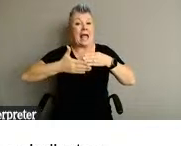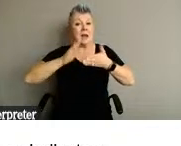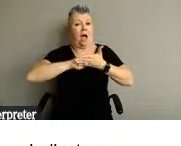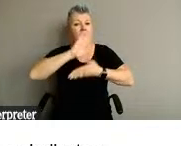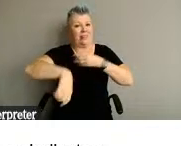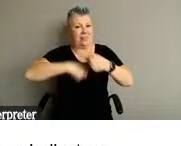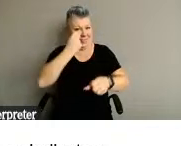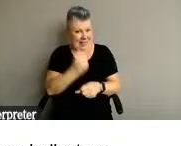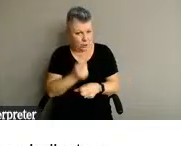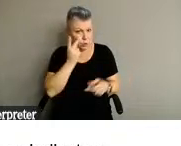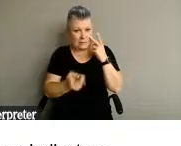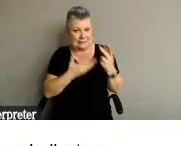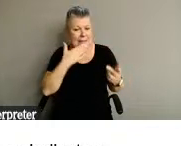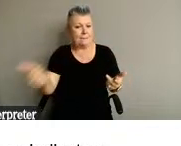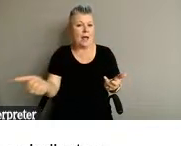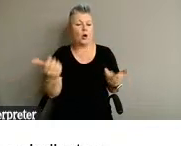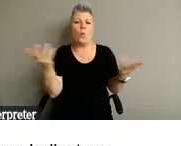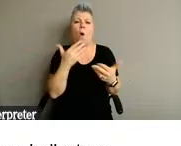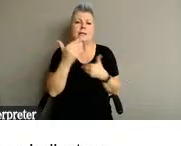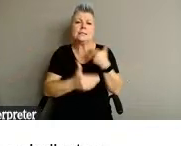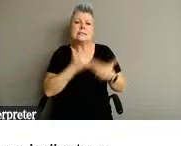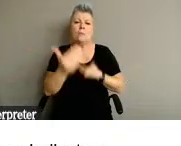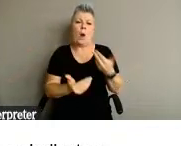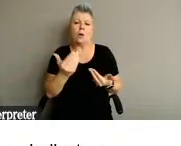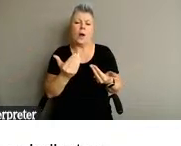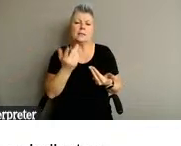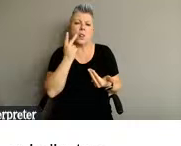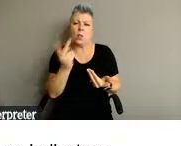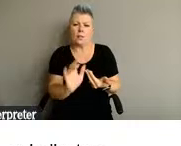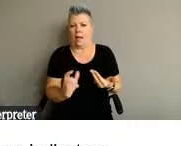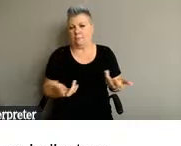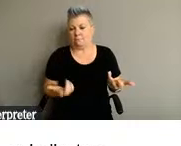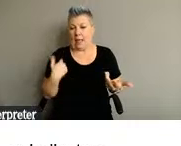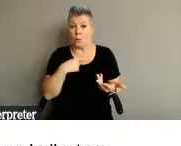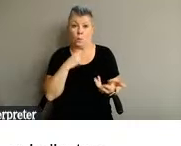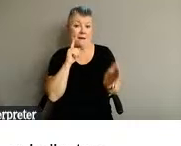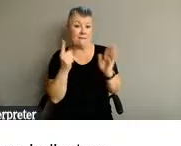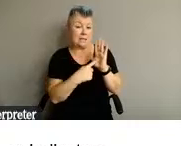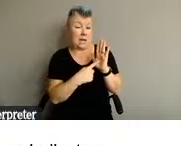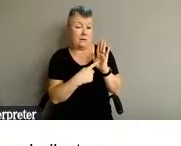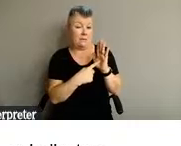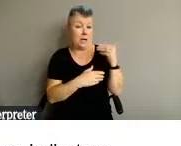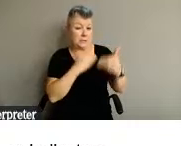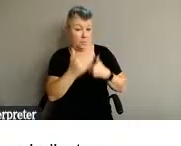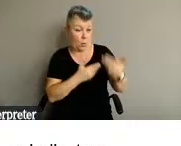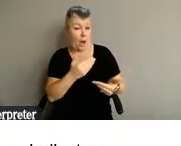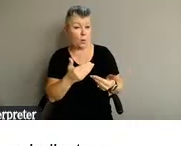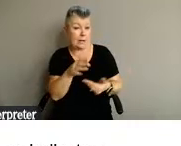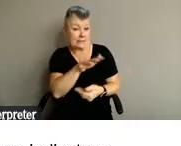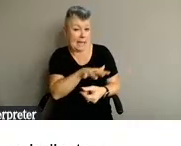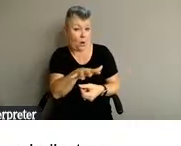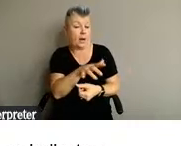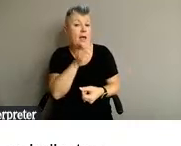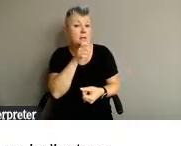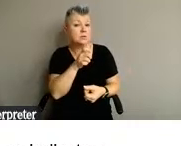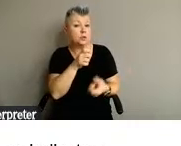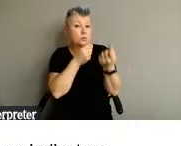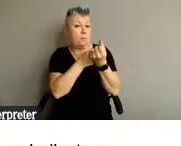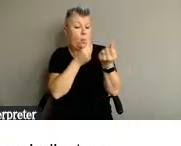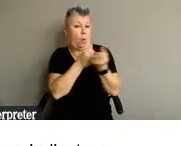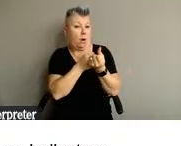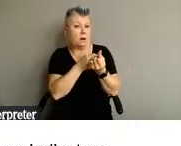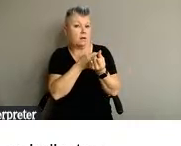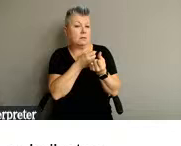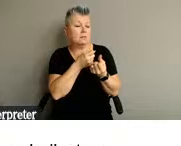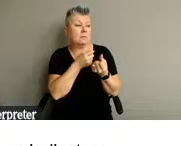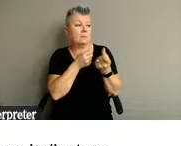what does that progress look like. And we have identified some focus areas to support those districts. And when